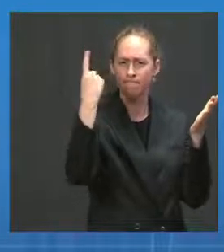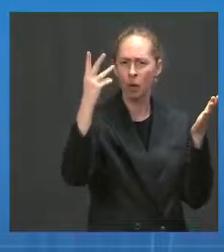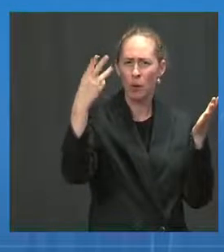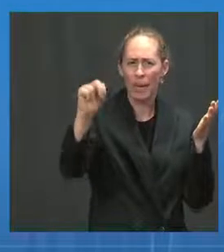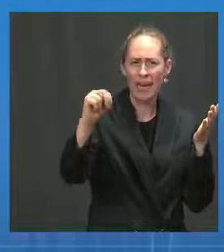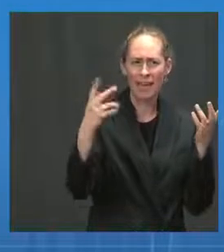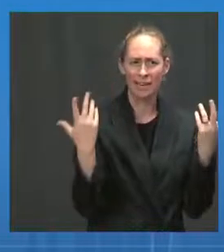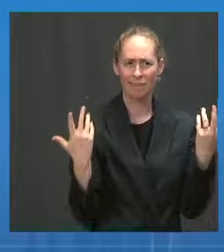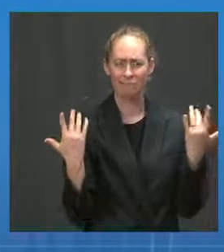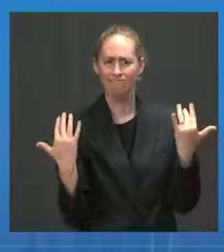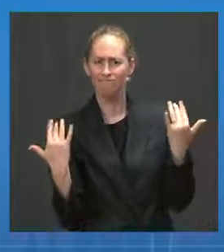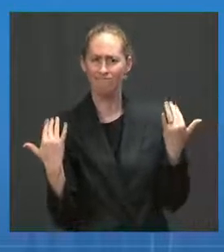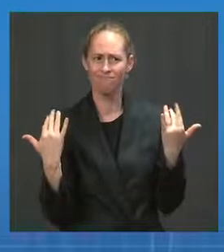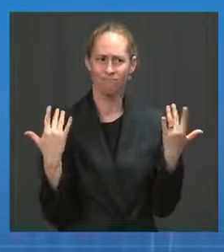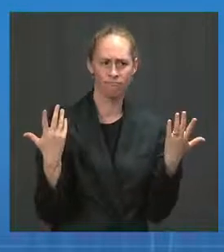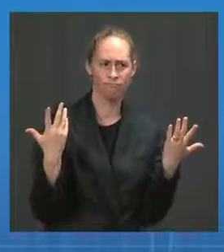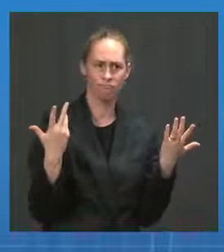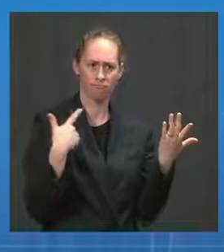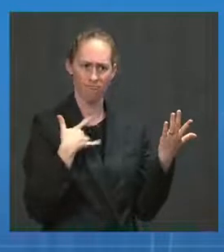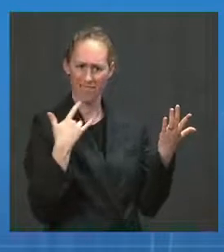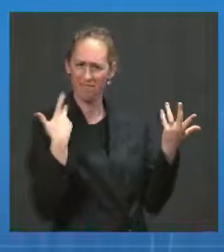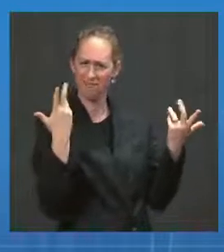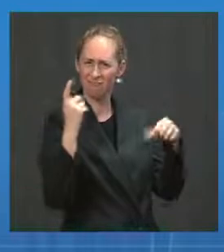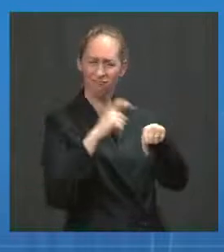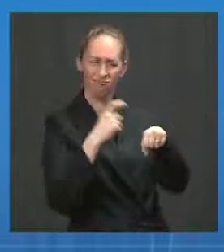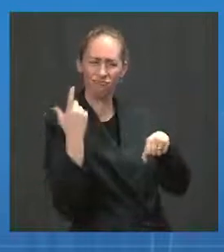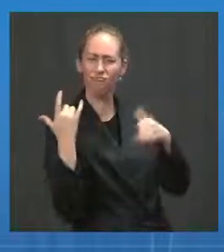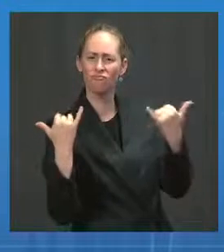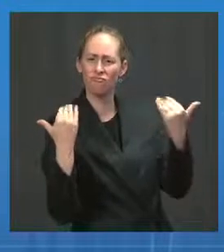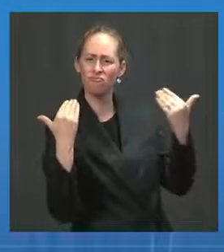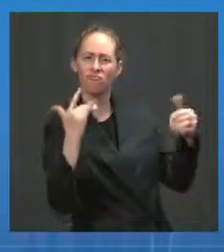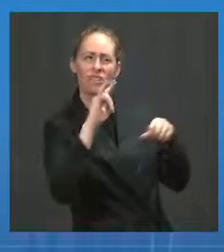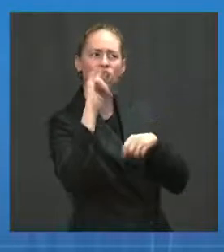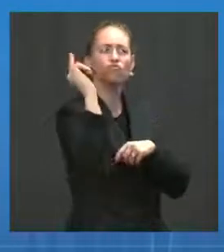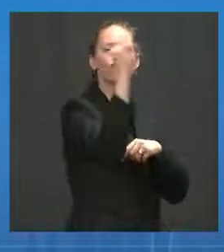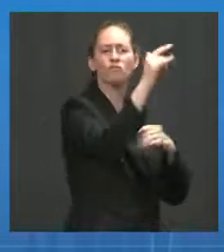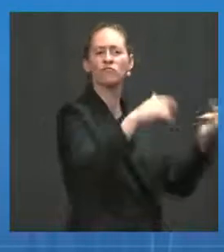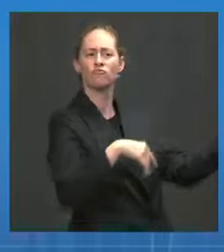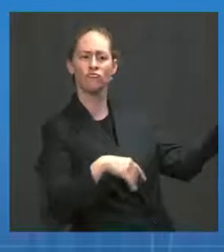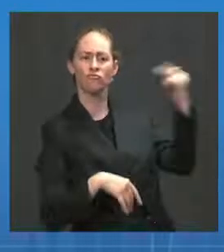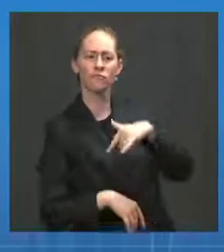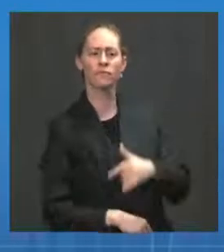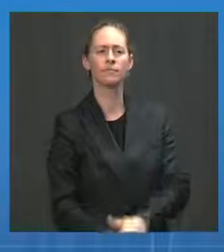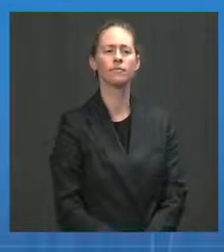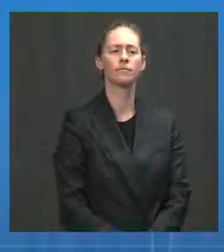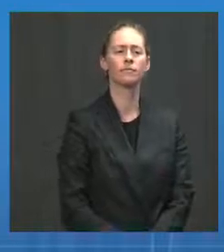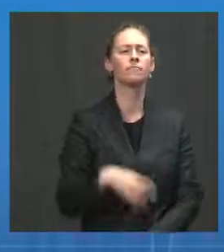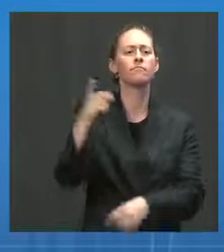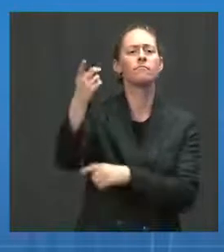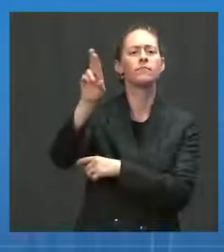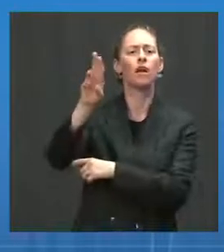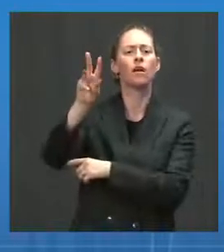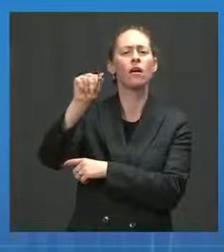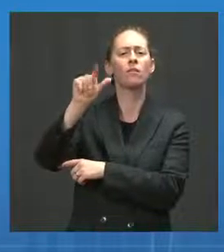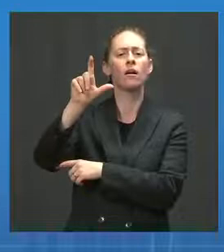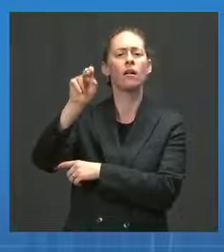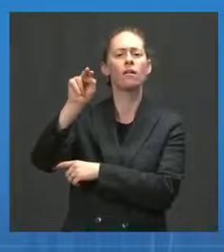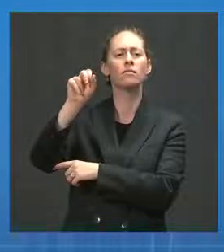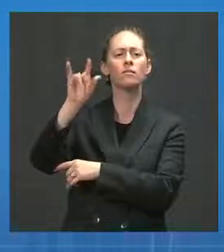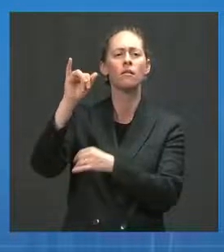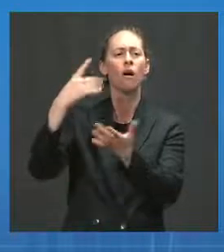when some of these travel restrictions could be eased. And then separately to Dr. Walensky's point a few minutes ago that this is becoming a pandemic